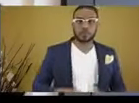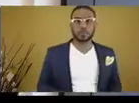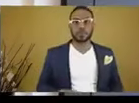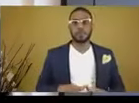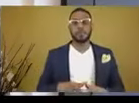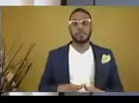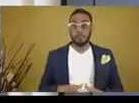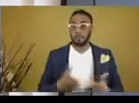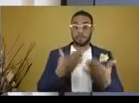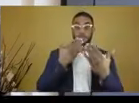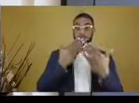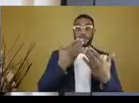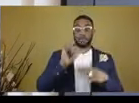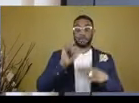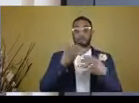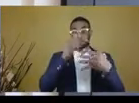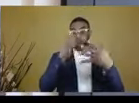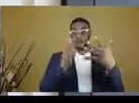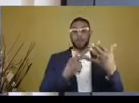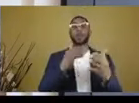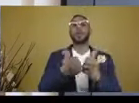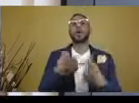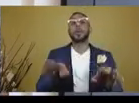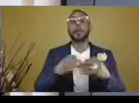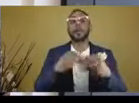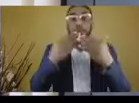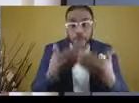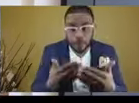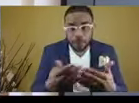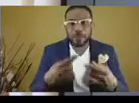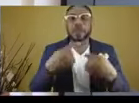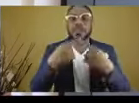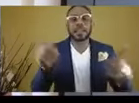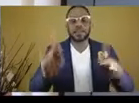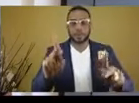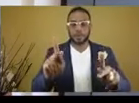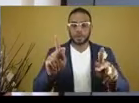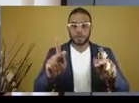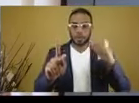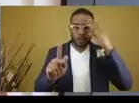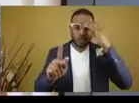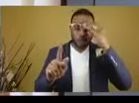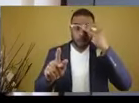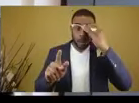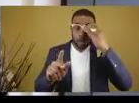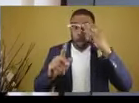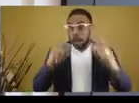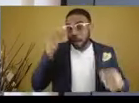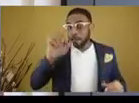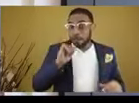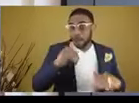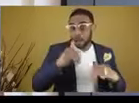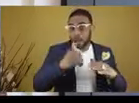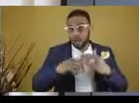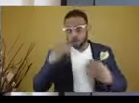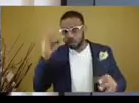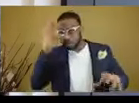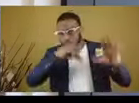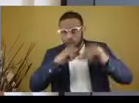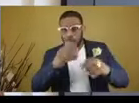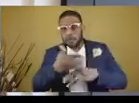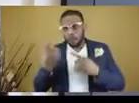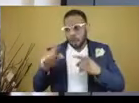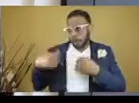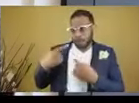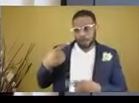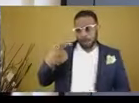Well, thank you for laying those things out. And most importantly, thank you for telling people who, if they were under the impression that after what happened in Georgia,